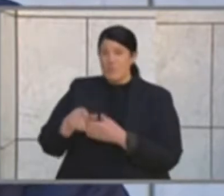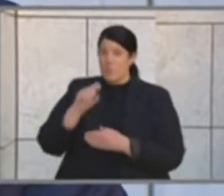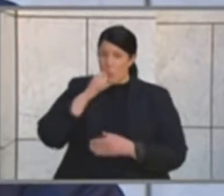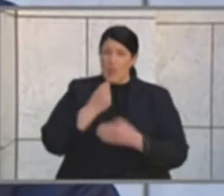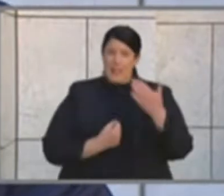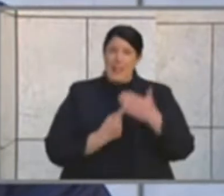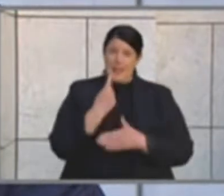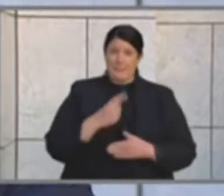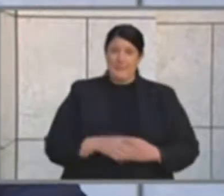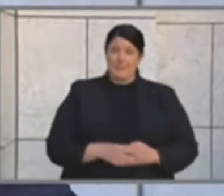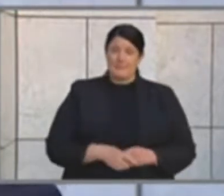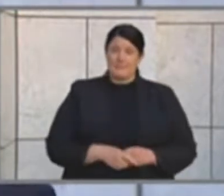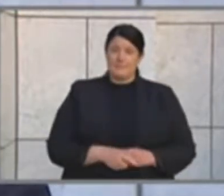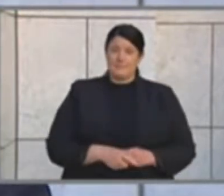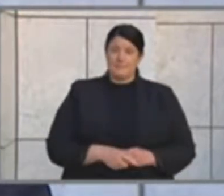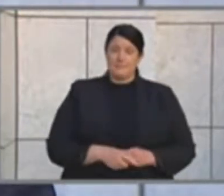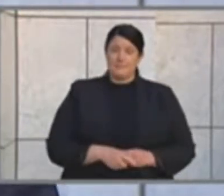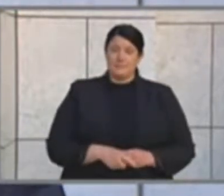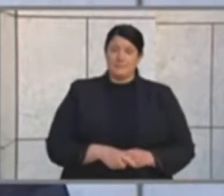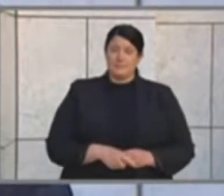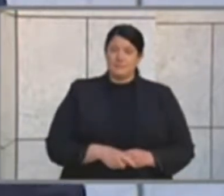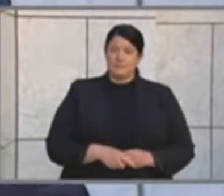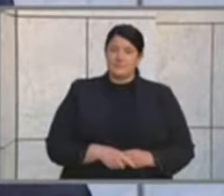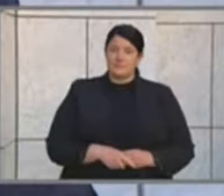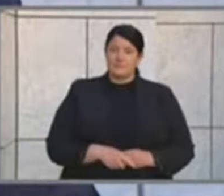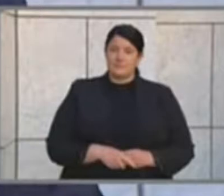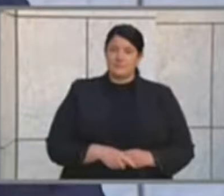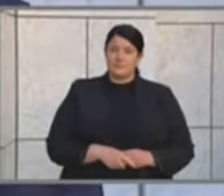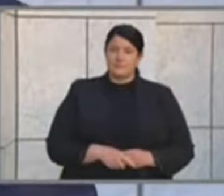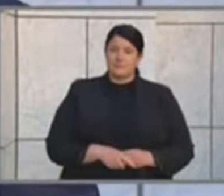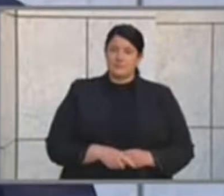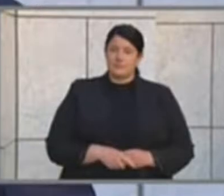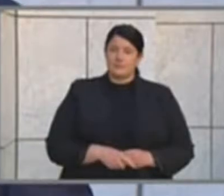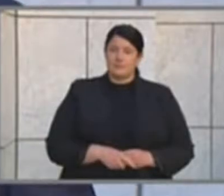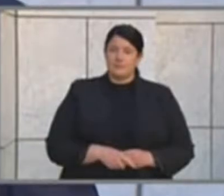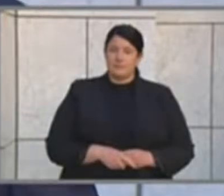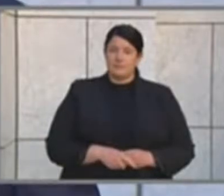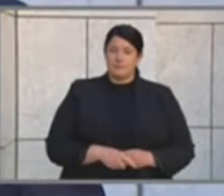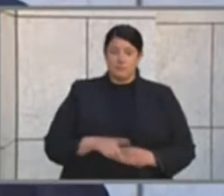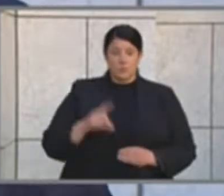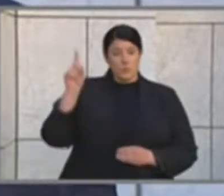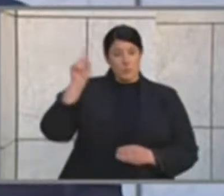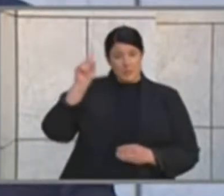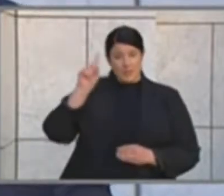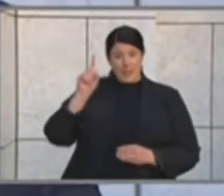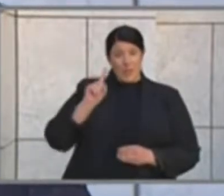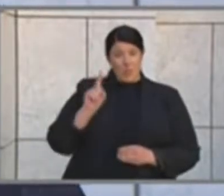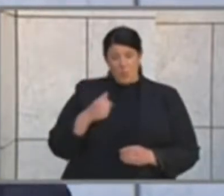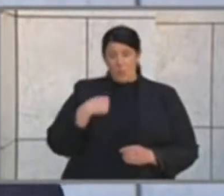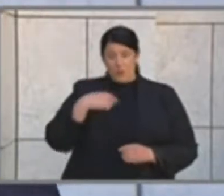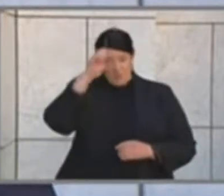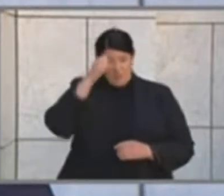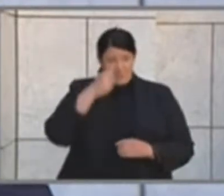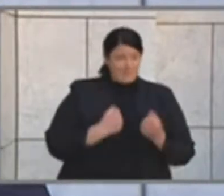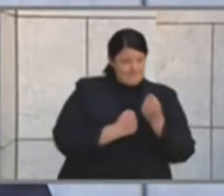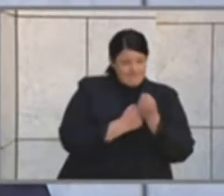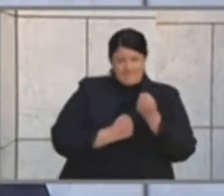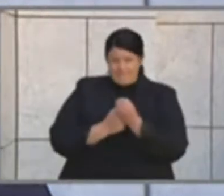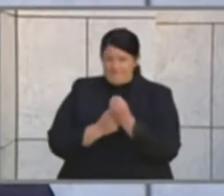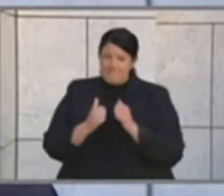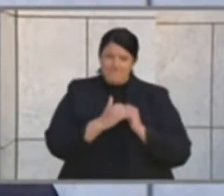But it's important on a day like today that we remember to support each other again,